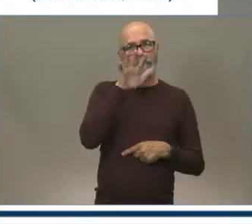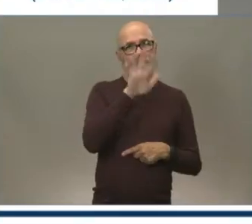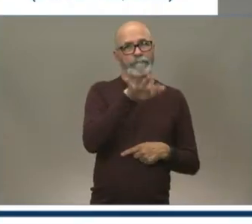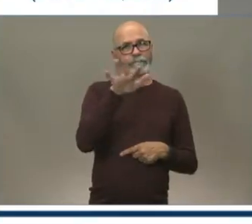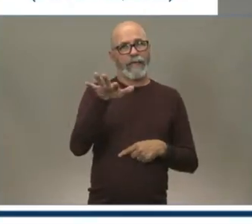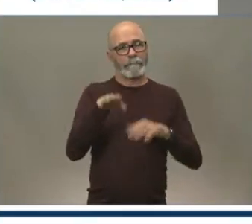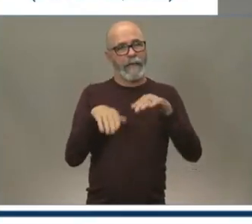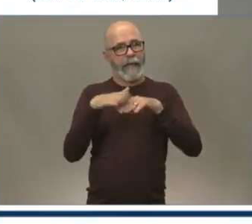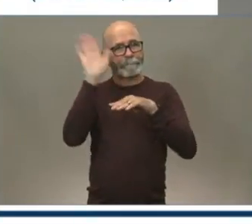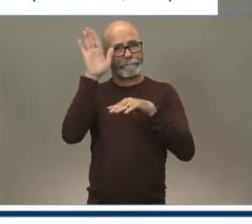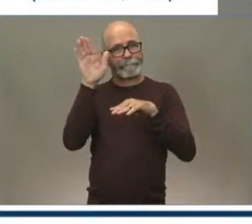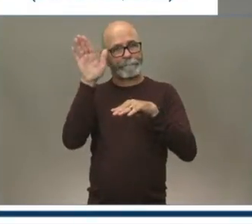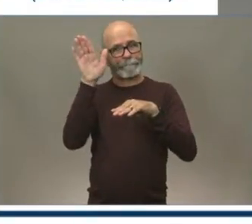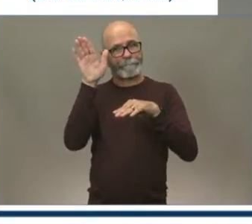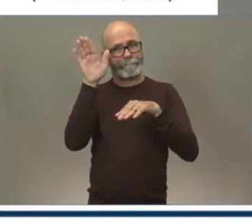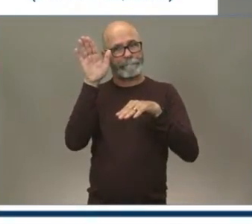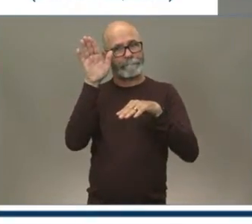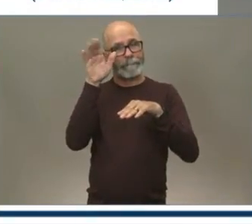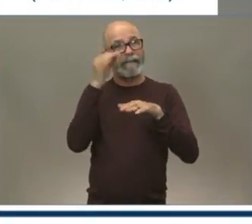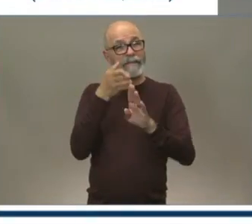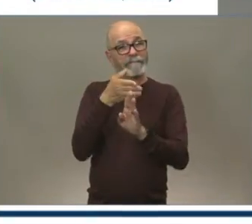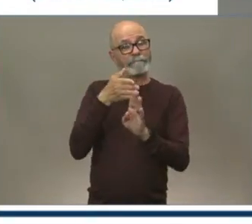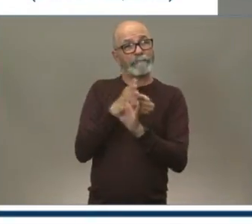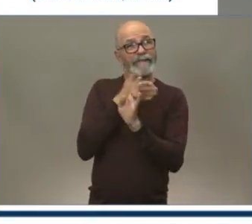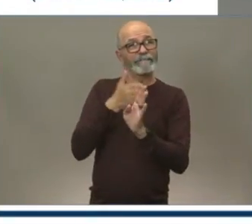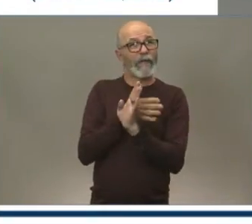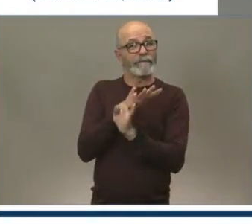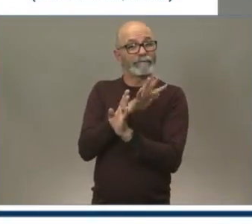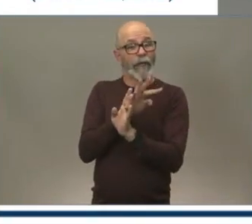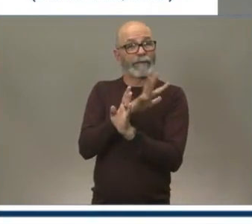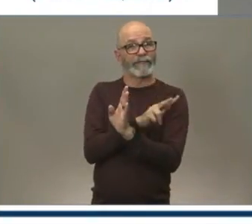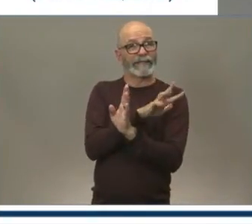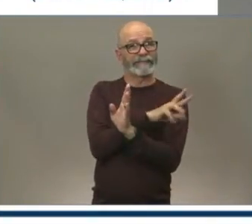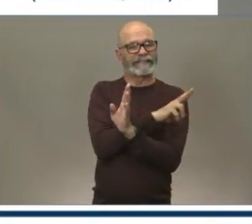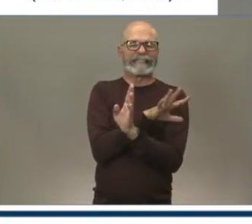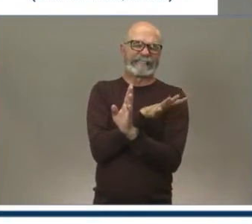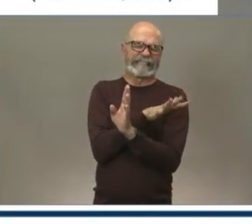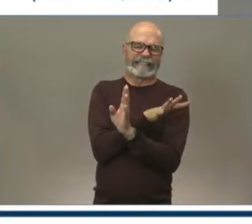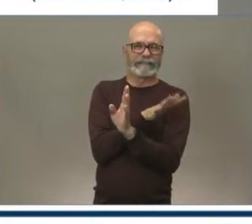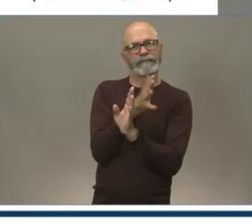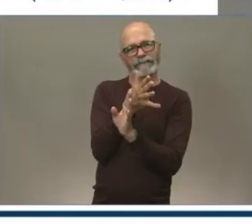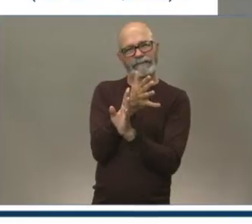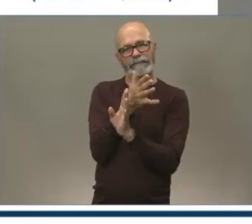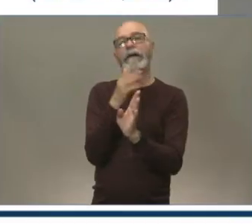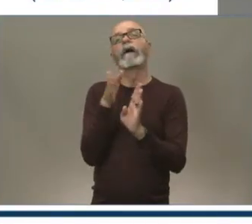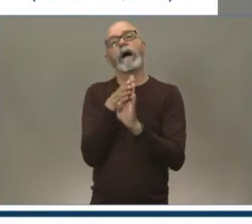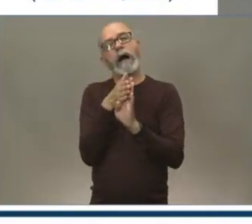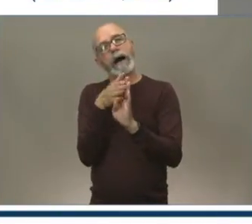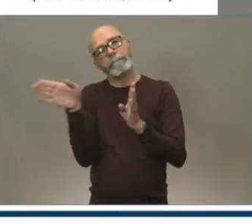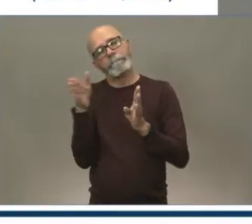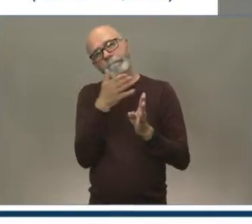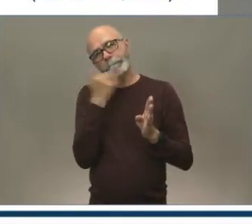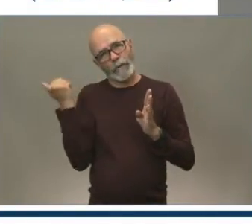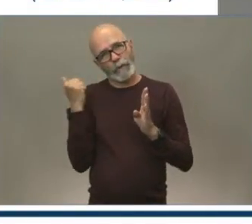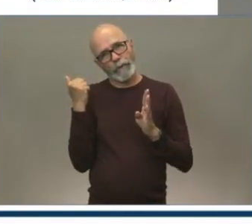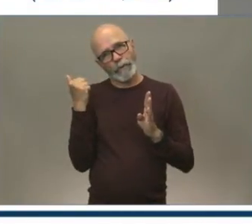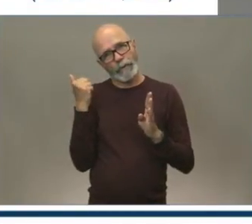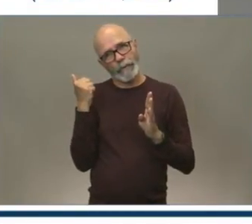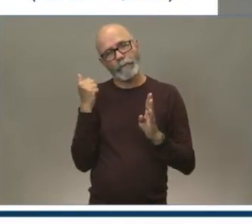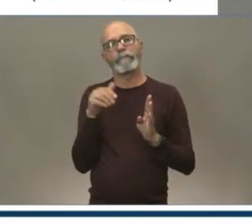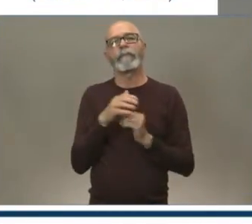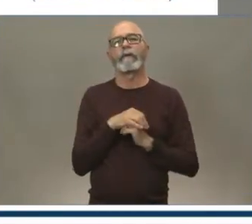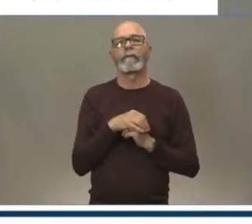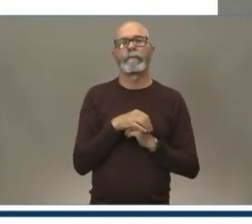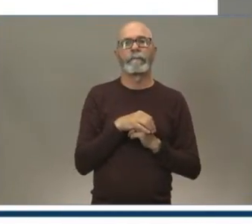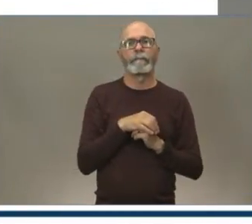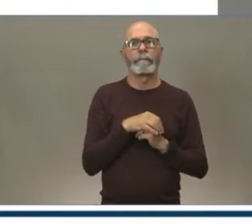epidemiologic now, still there's a greater risk of a severe adverse event from the AstraZeneca vaccine than an adverse outcome